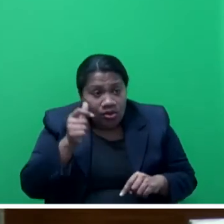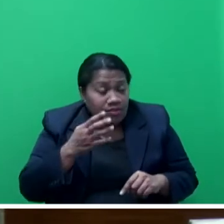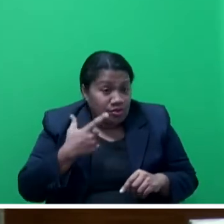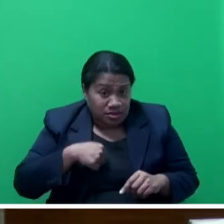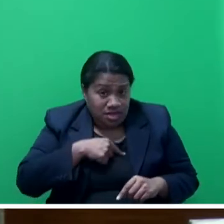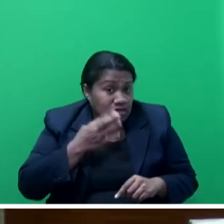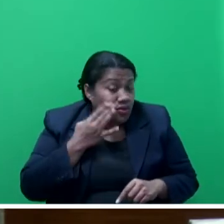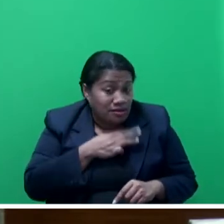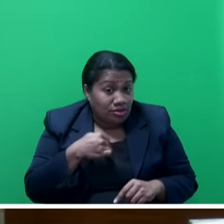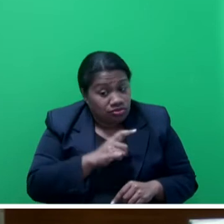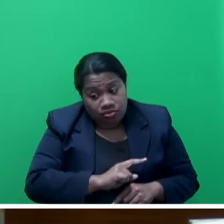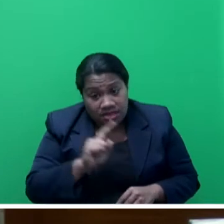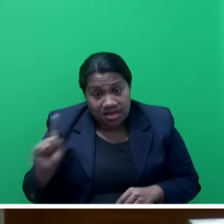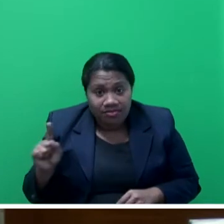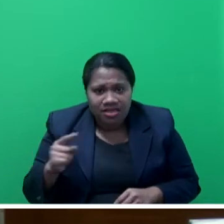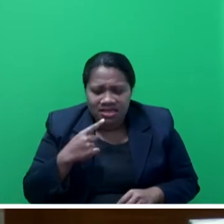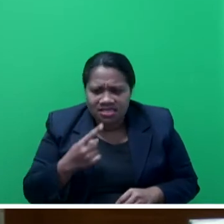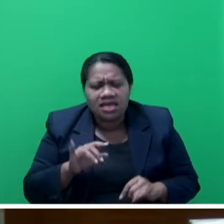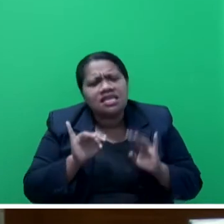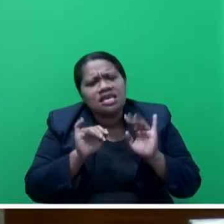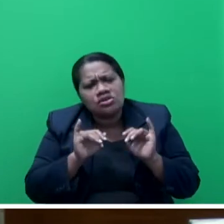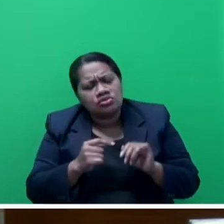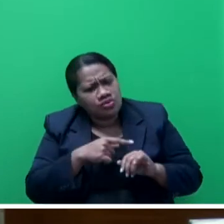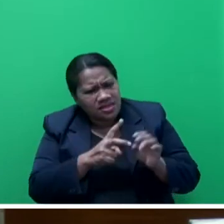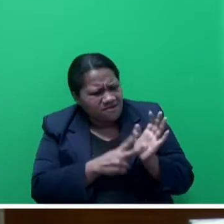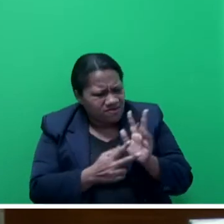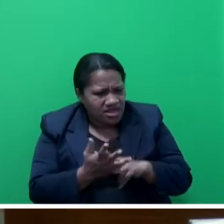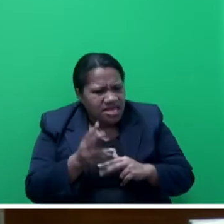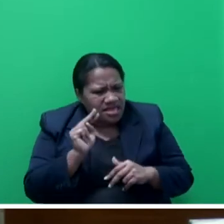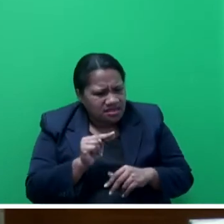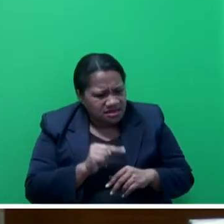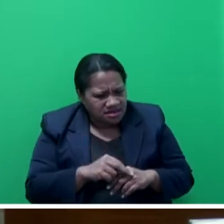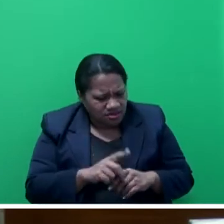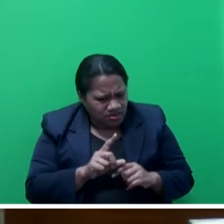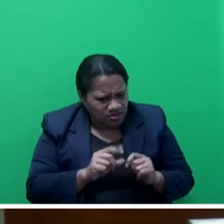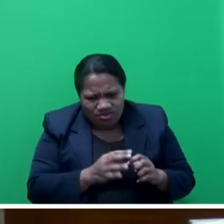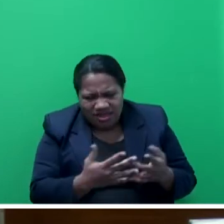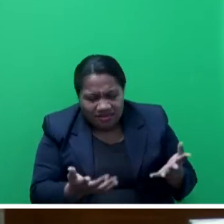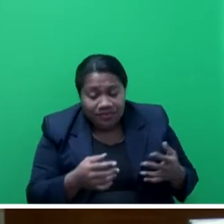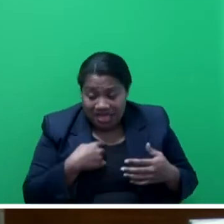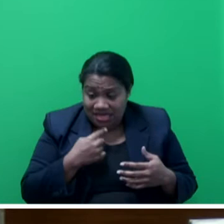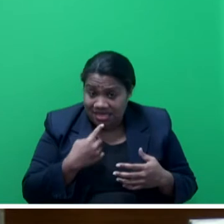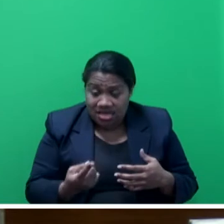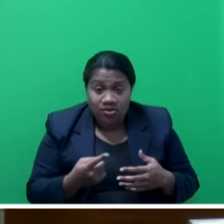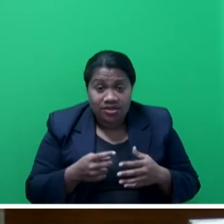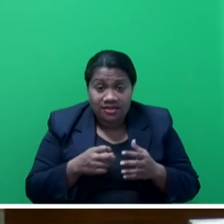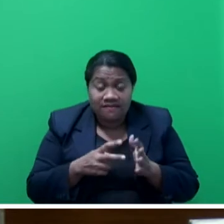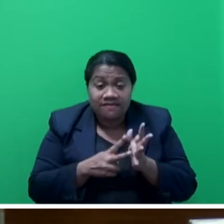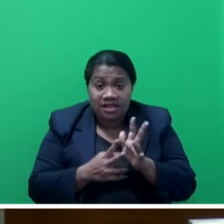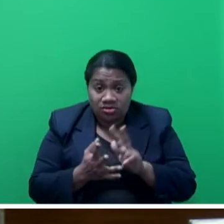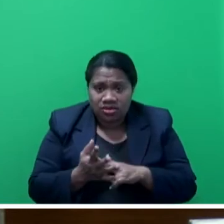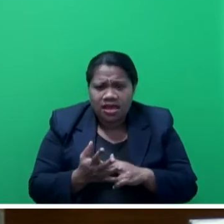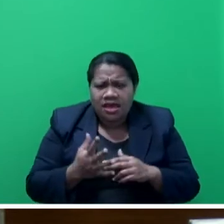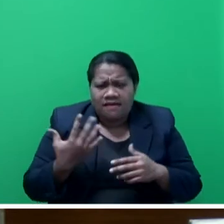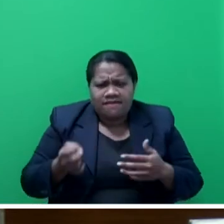a issue with that village, they need to do an undertaking. I tell you, with Ambada village, there was a major complaint